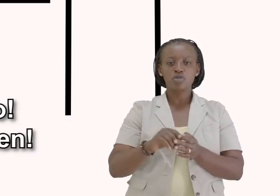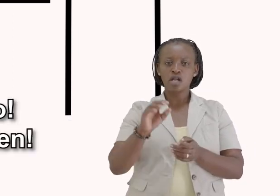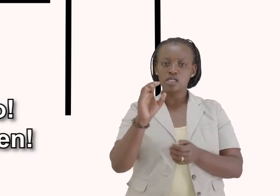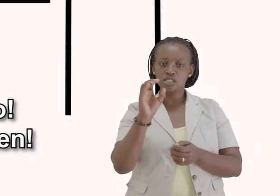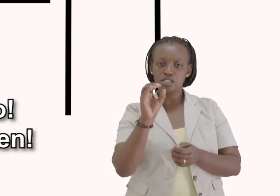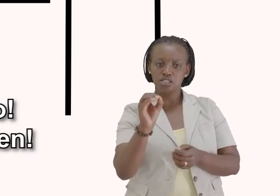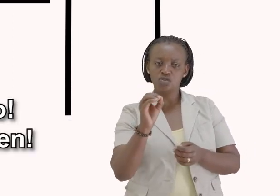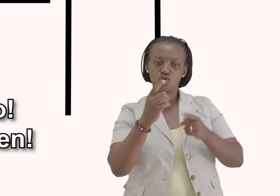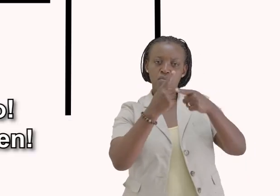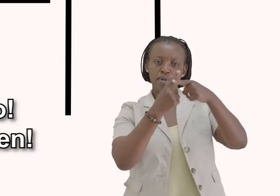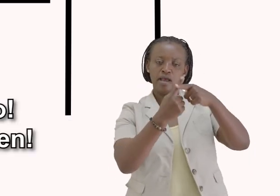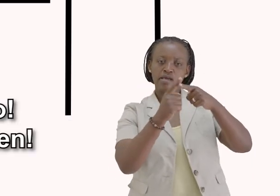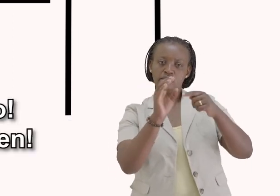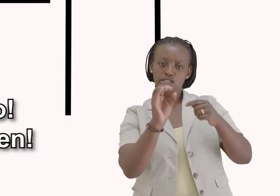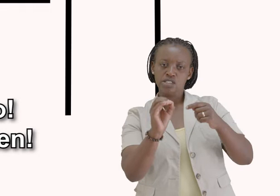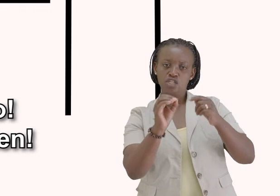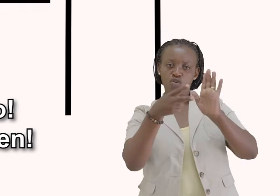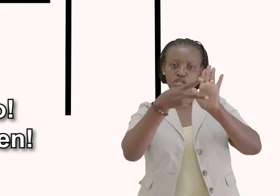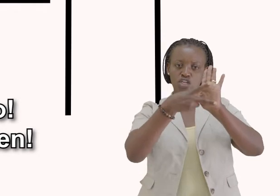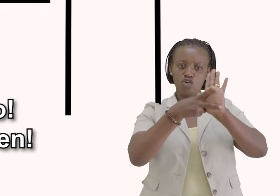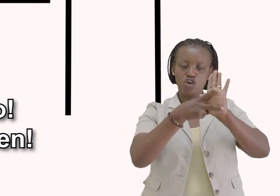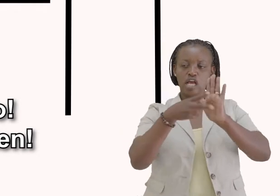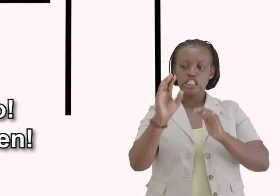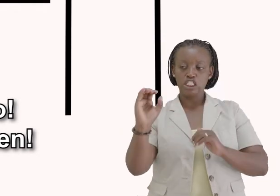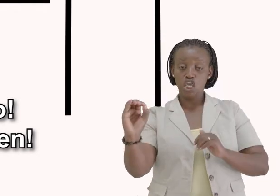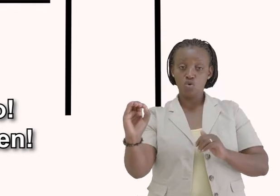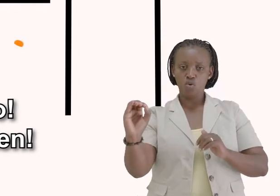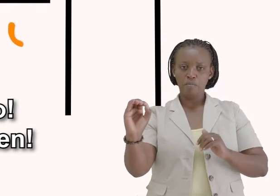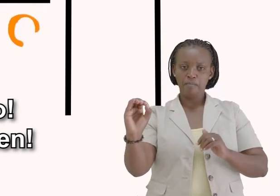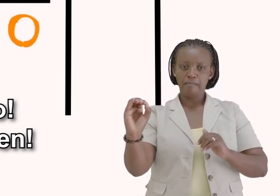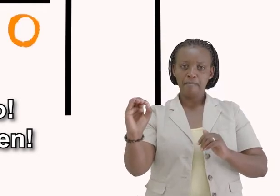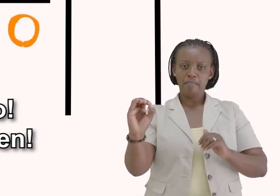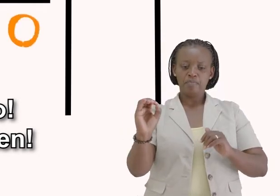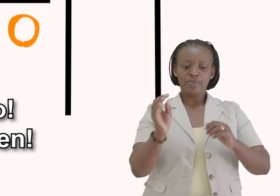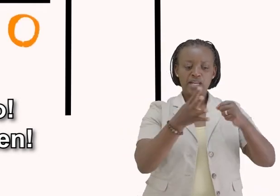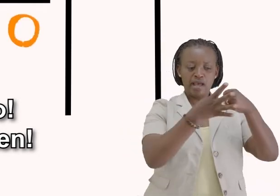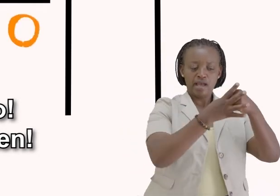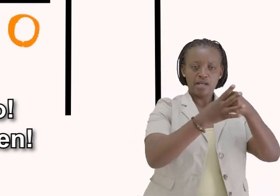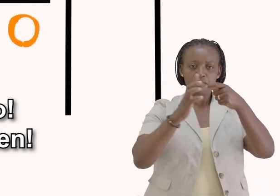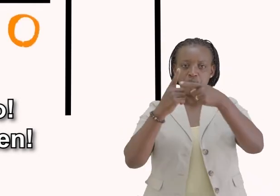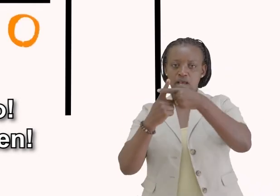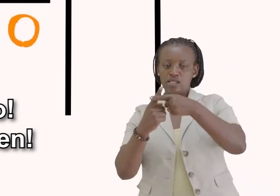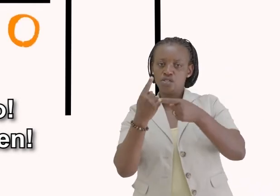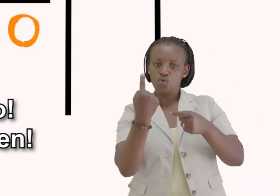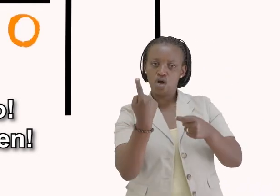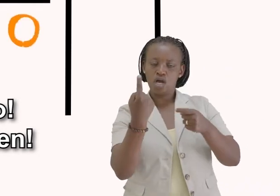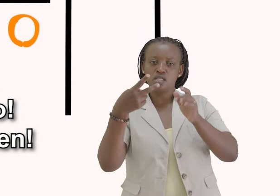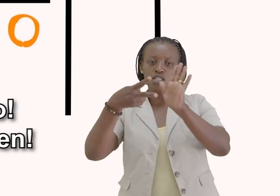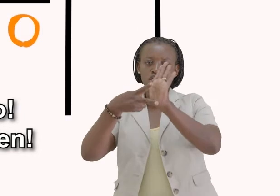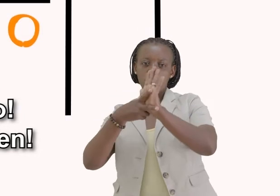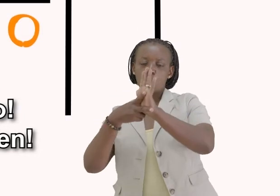Zero plus zero equals zero. and 9